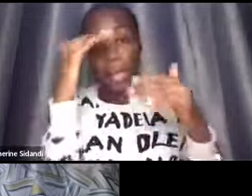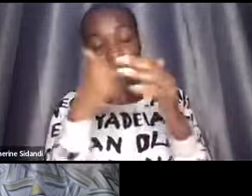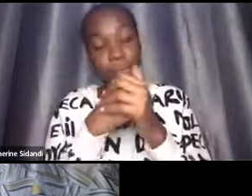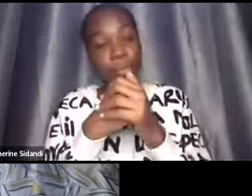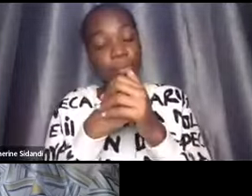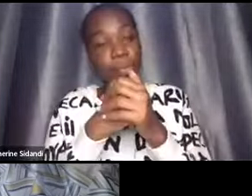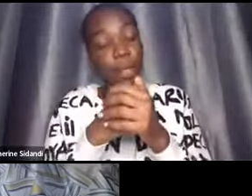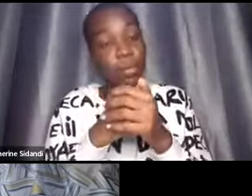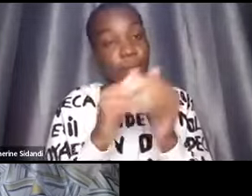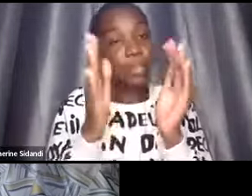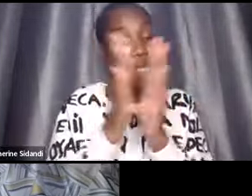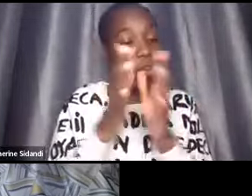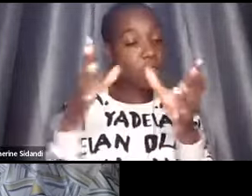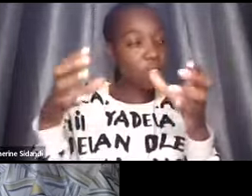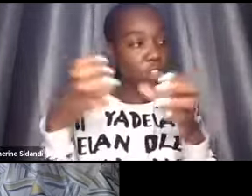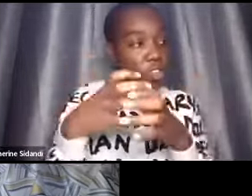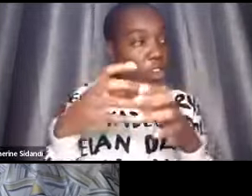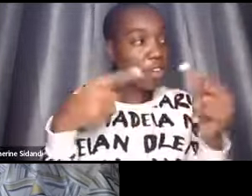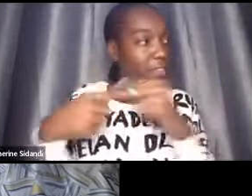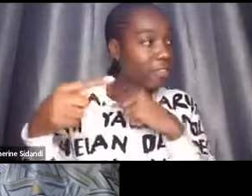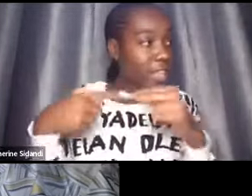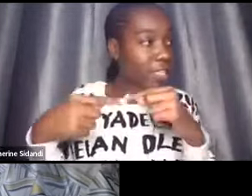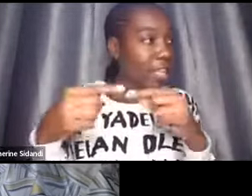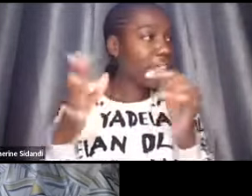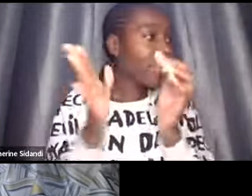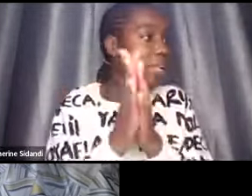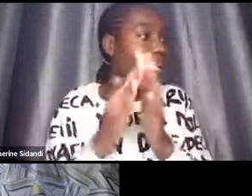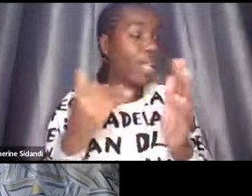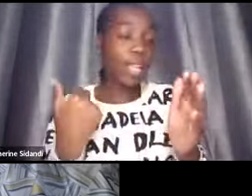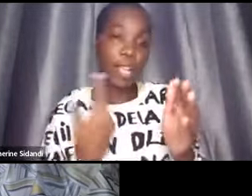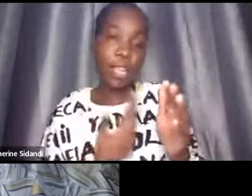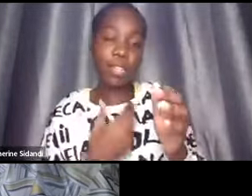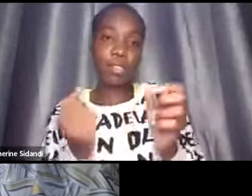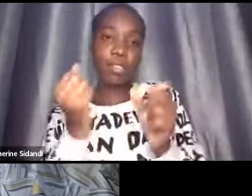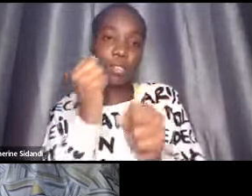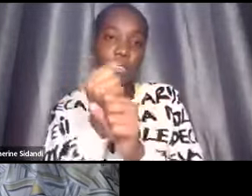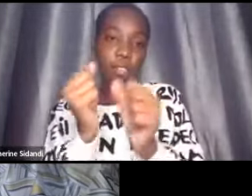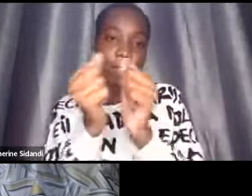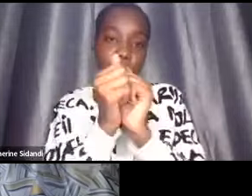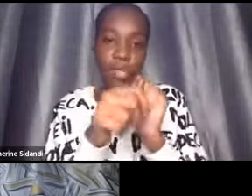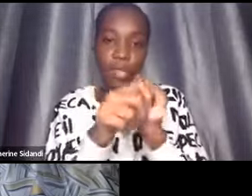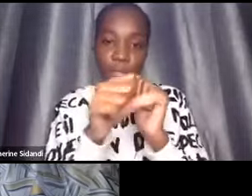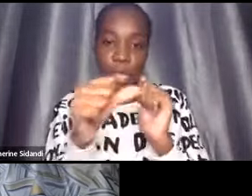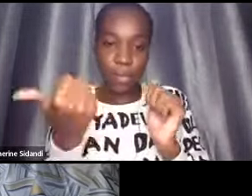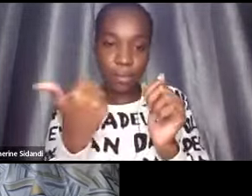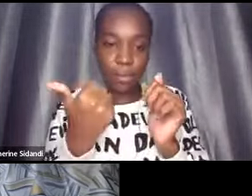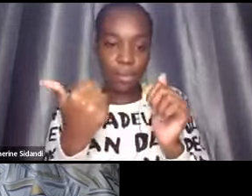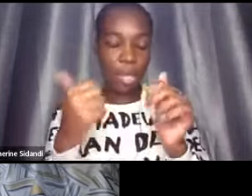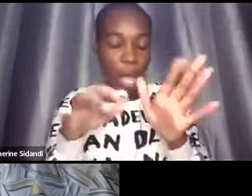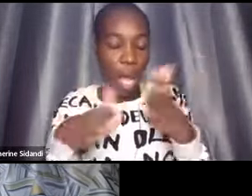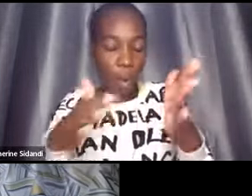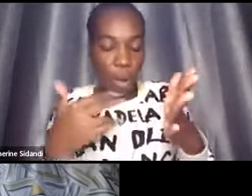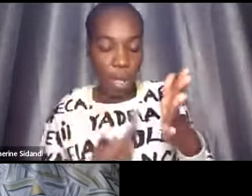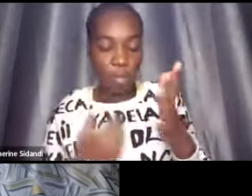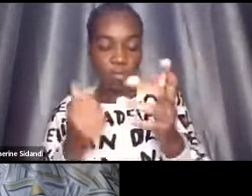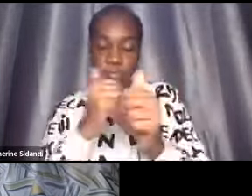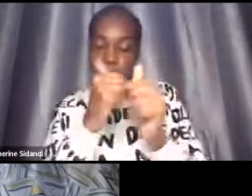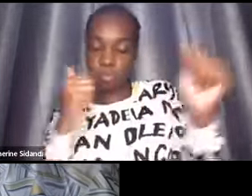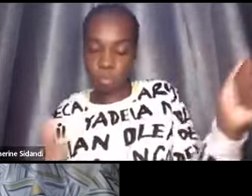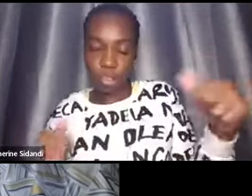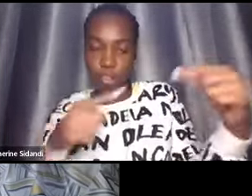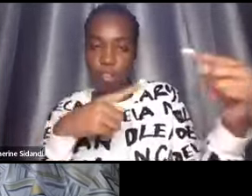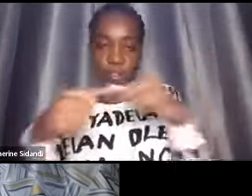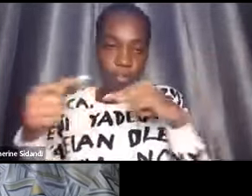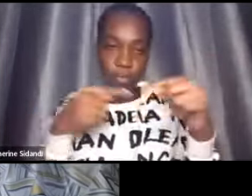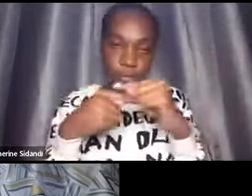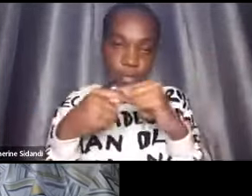management of organizational conflict. And then we deal with the mediating the conflict itself and how you can avoid the conflict from coming into place in the first place. So